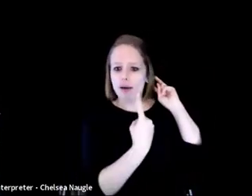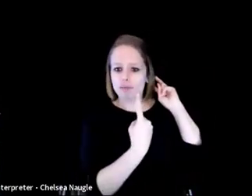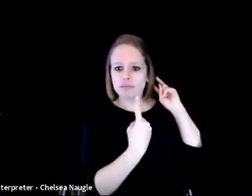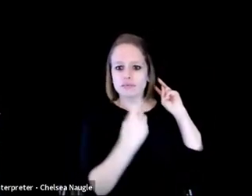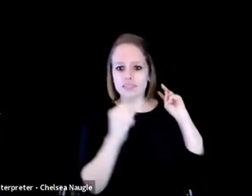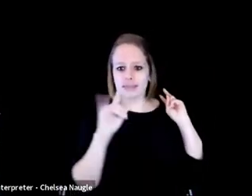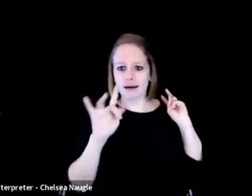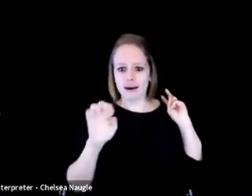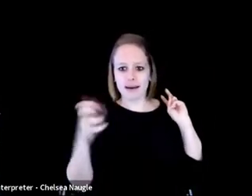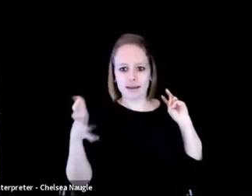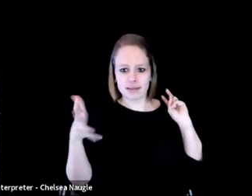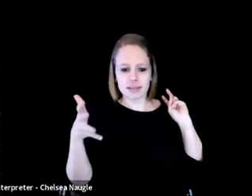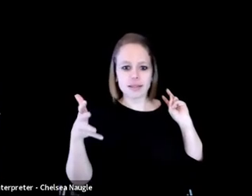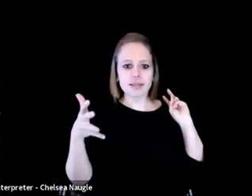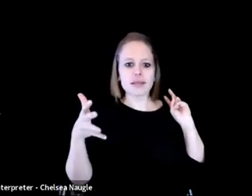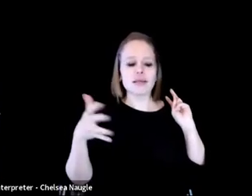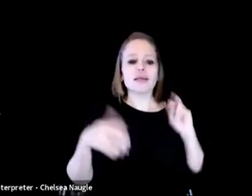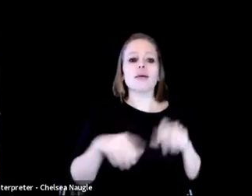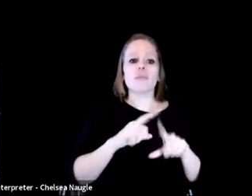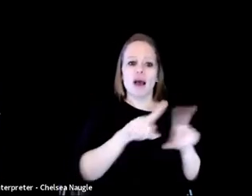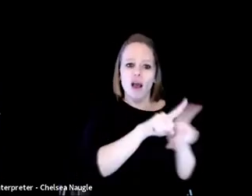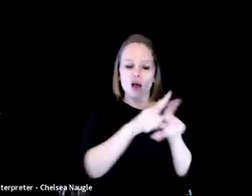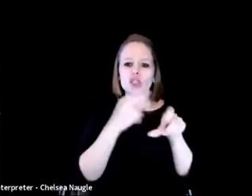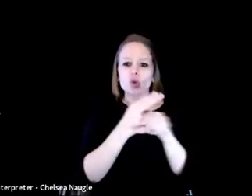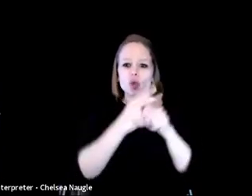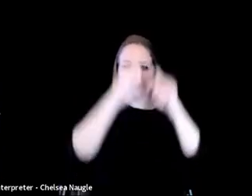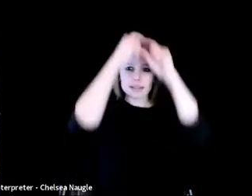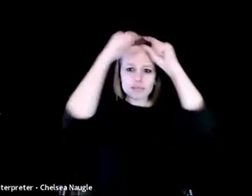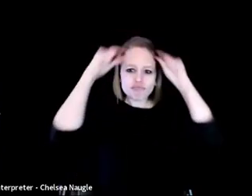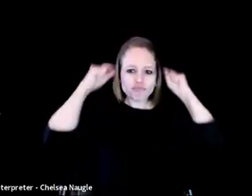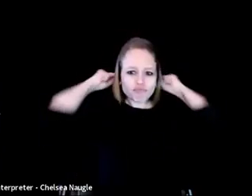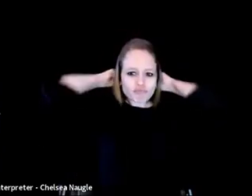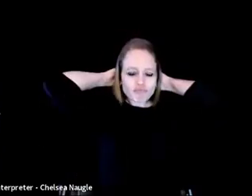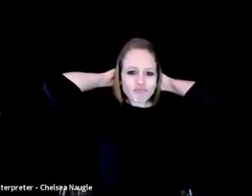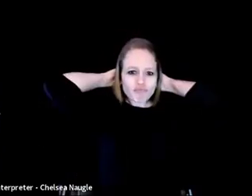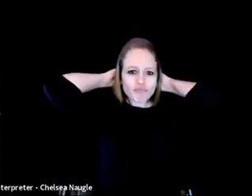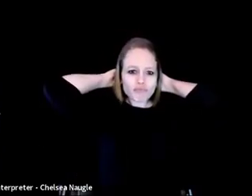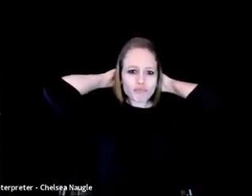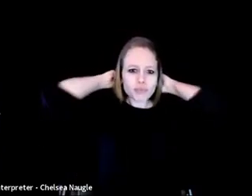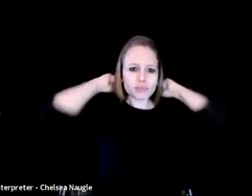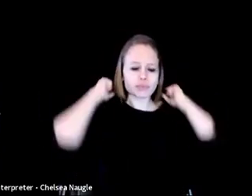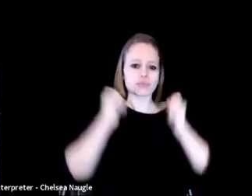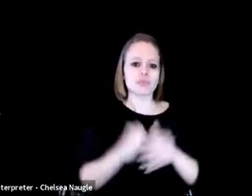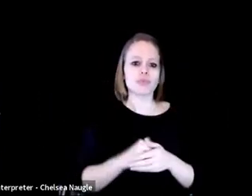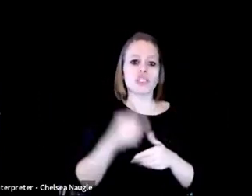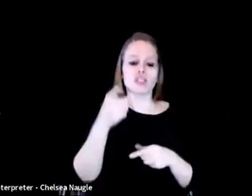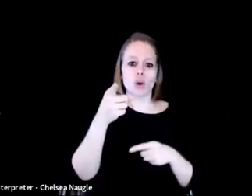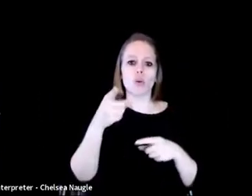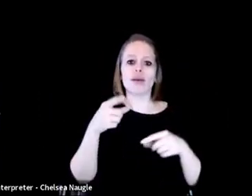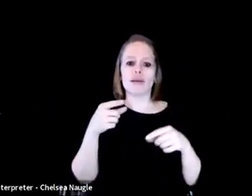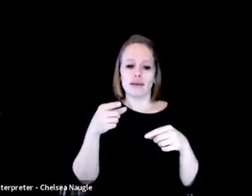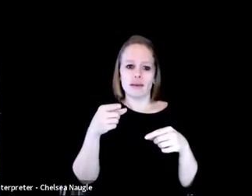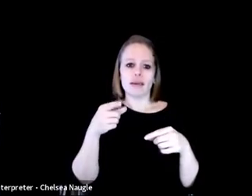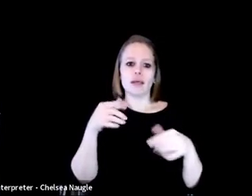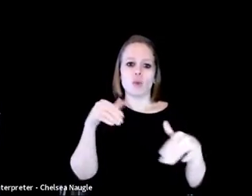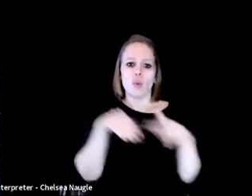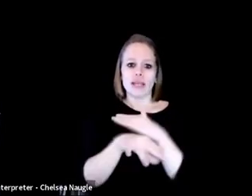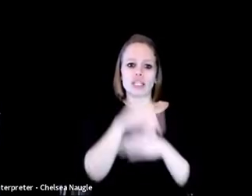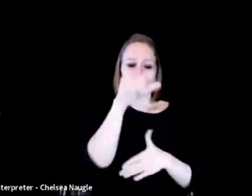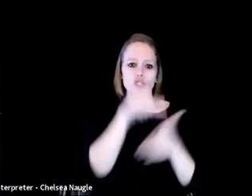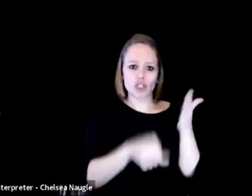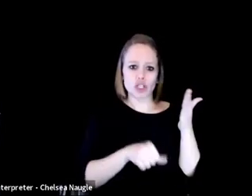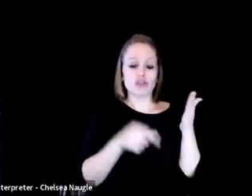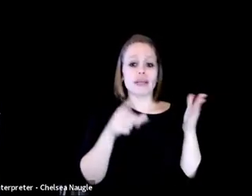surgery because he wears a headband. So he's gonna go in for surgery, so he's gonna be attached, but it's gonna be on both